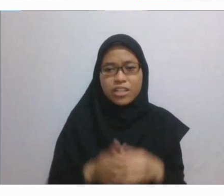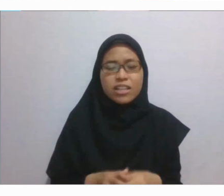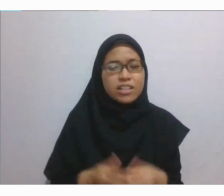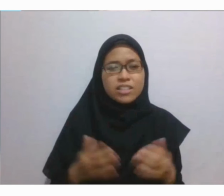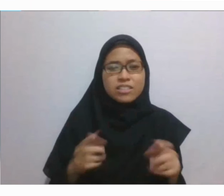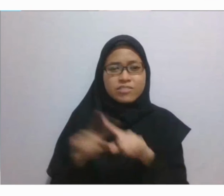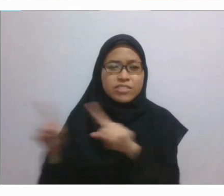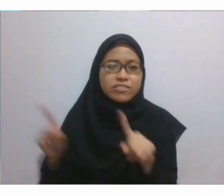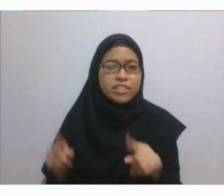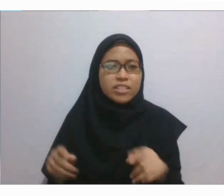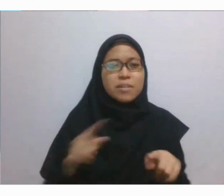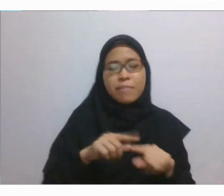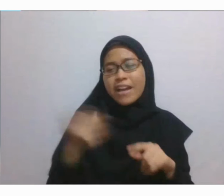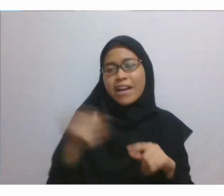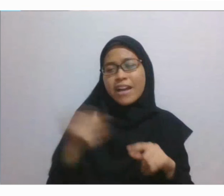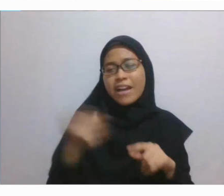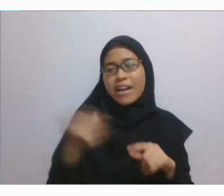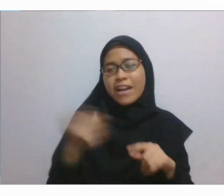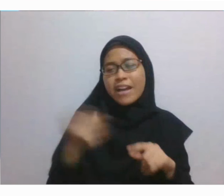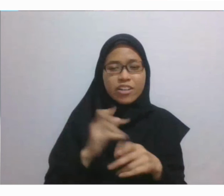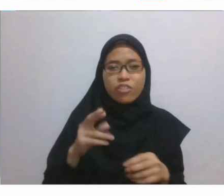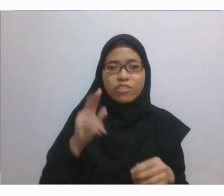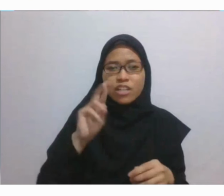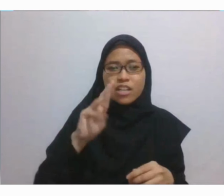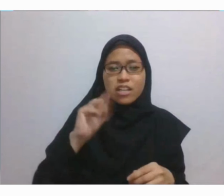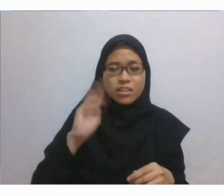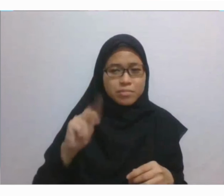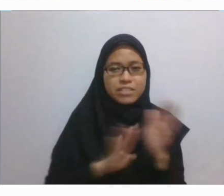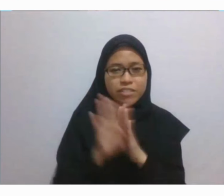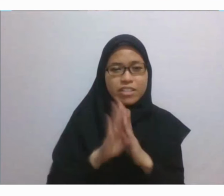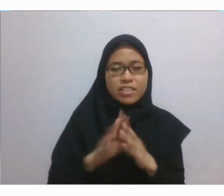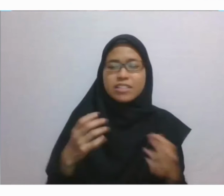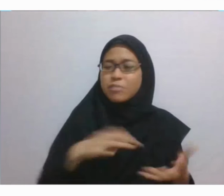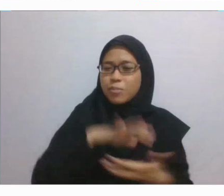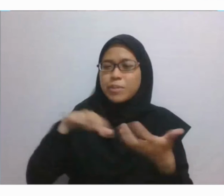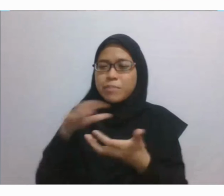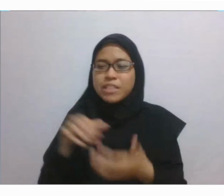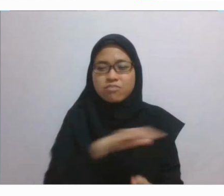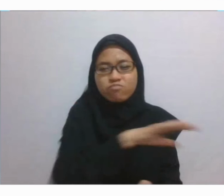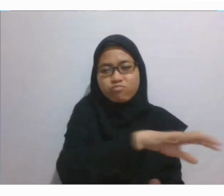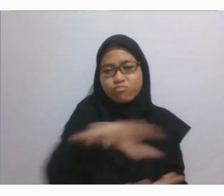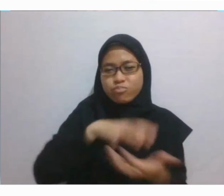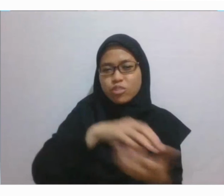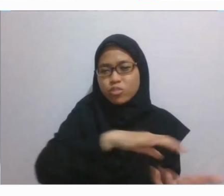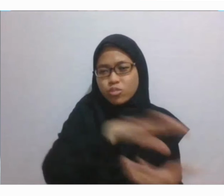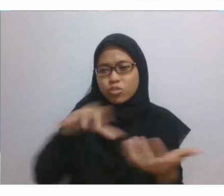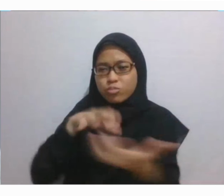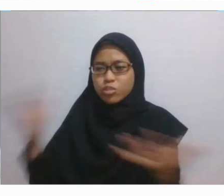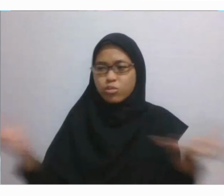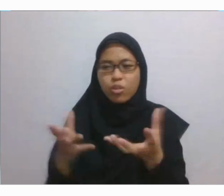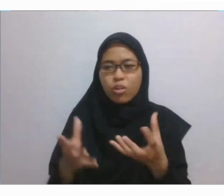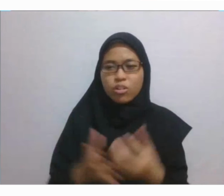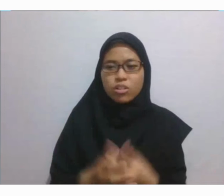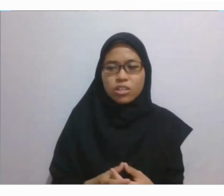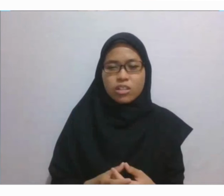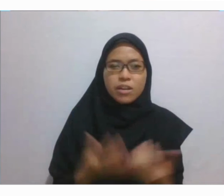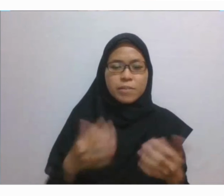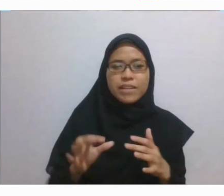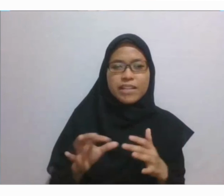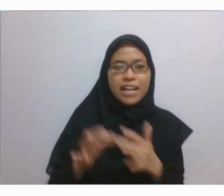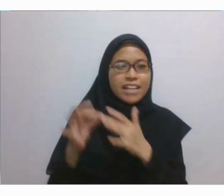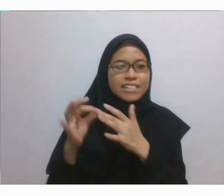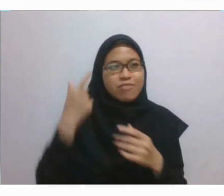urban development, it's going to be a kind of slightly chaotic mixture of all of those things, right? No, you know, possibly with the exception of cities like